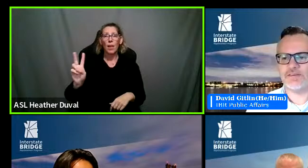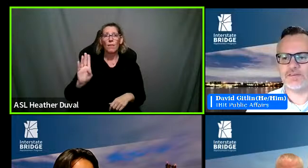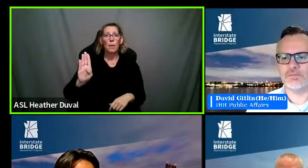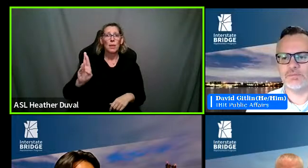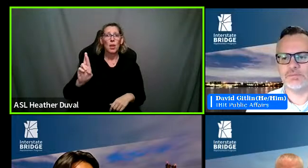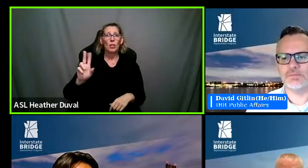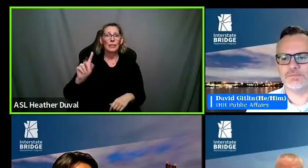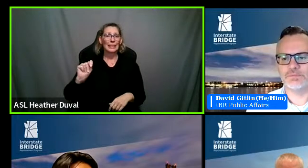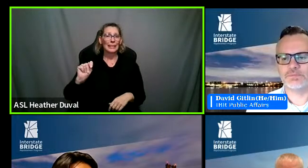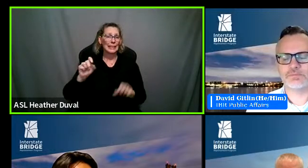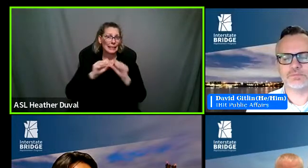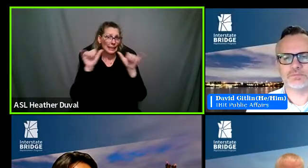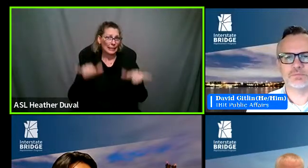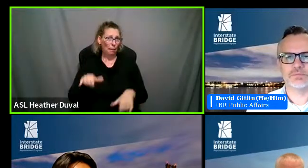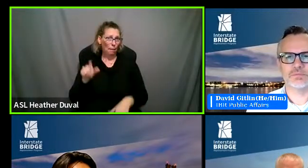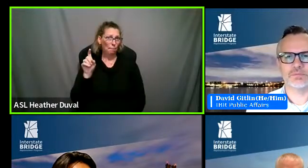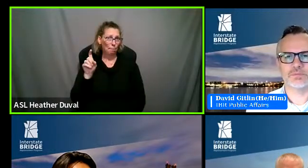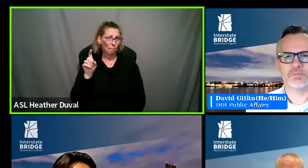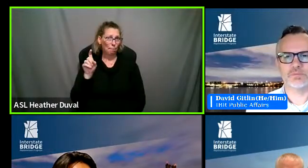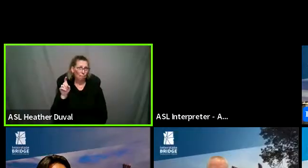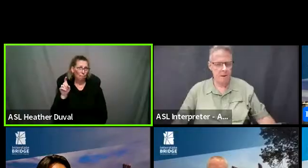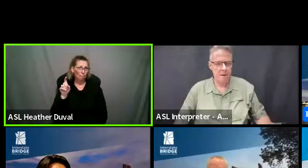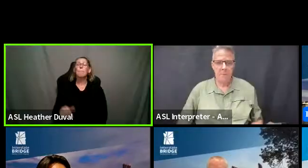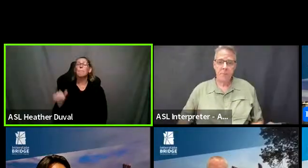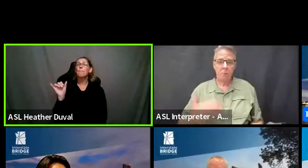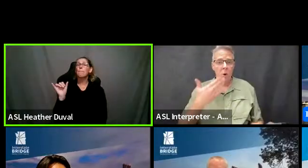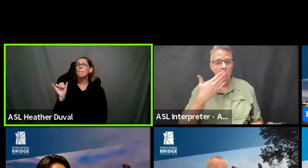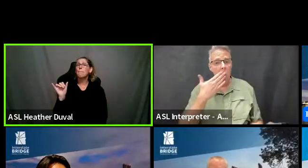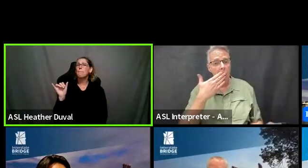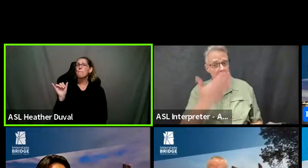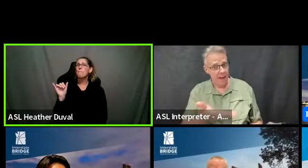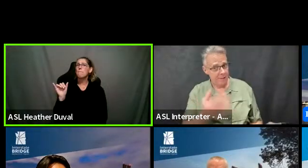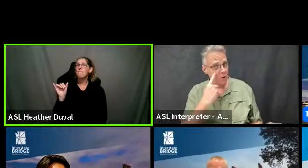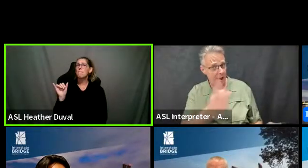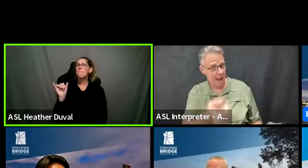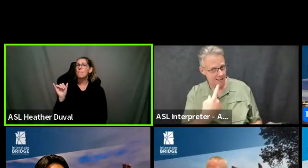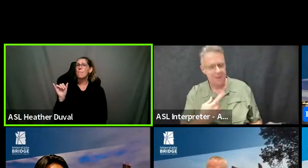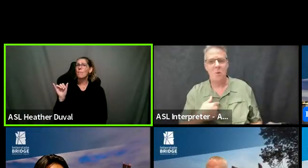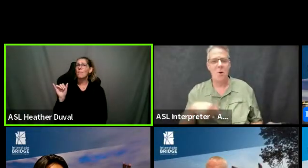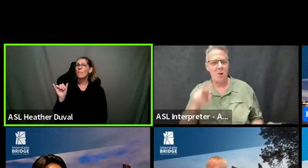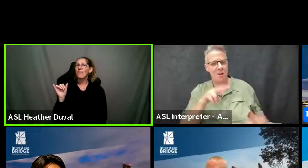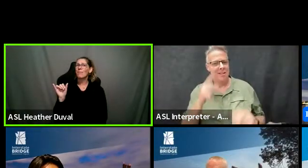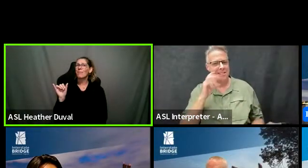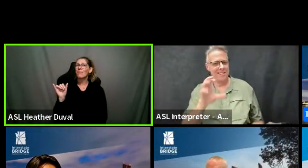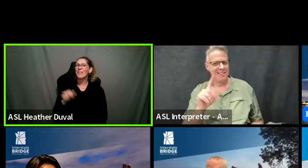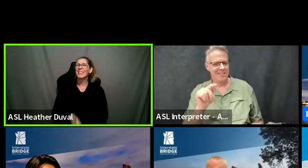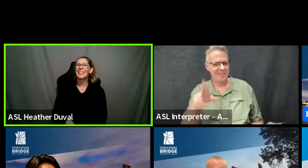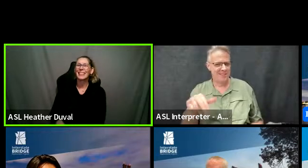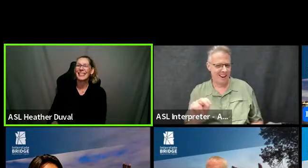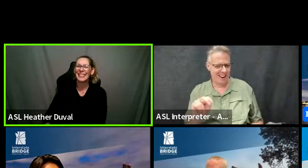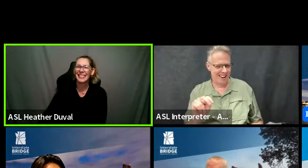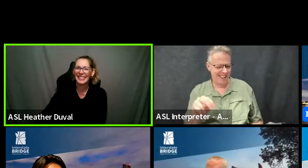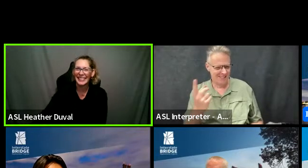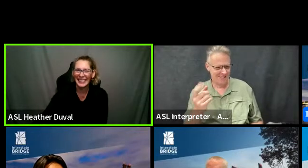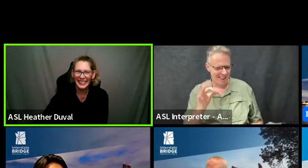BRT system? Well, thanks, David. So we are working with C-Tran. C-Tran is one of the owners on